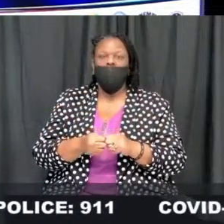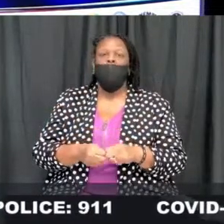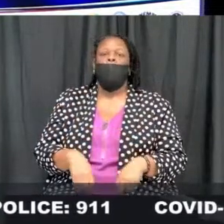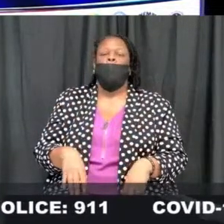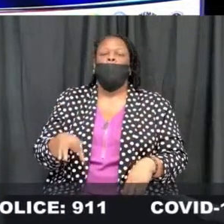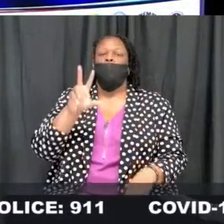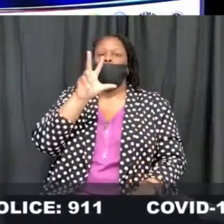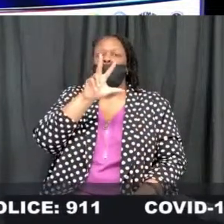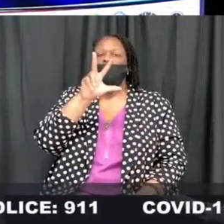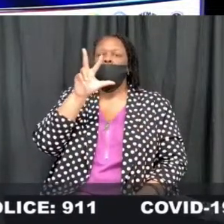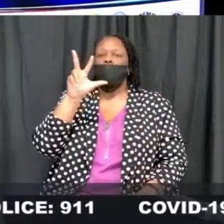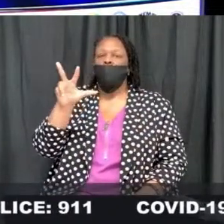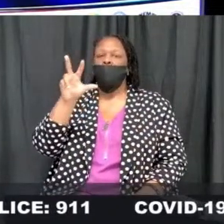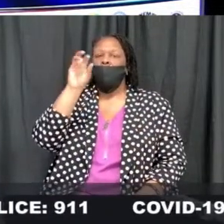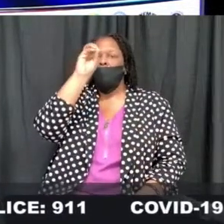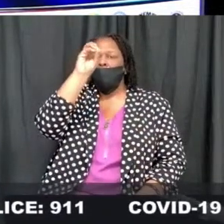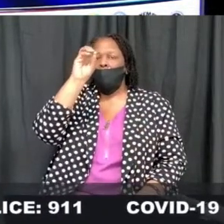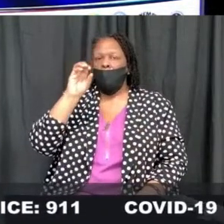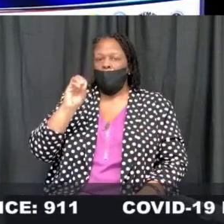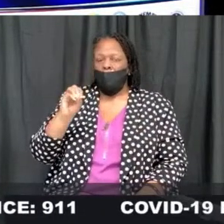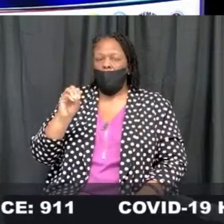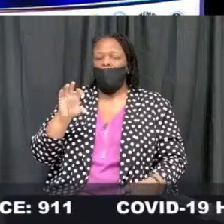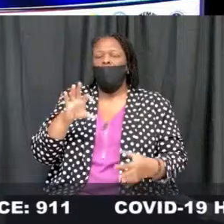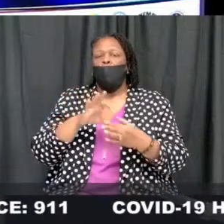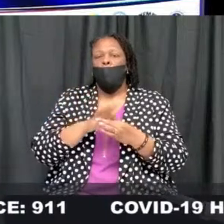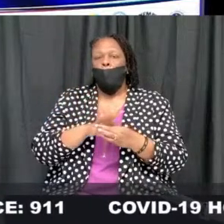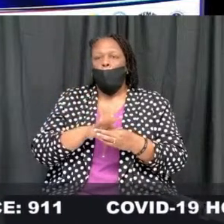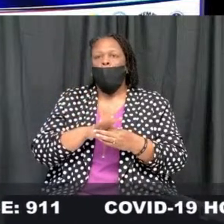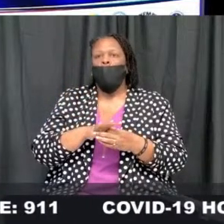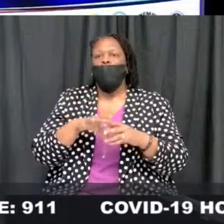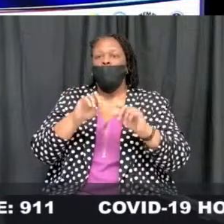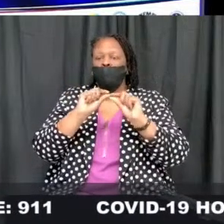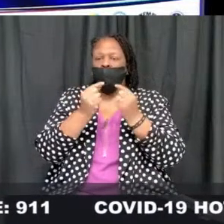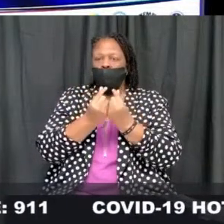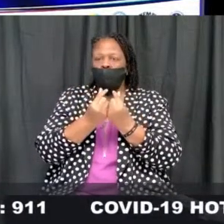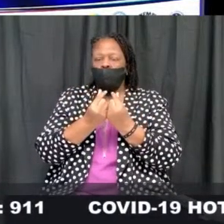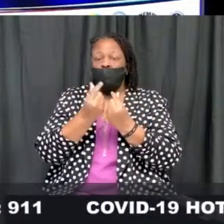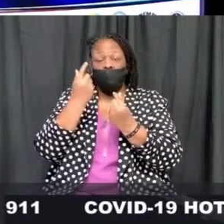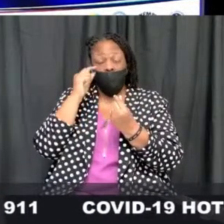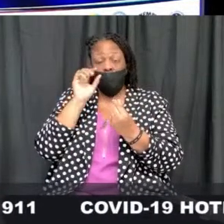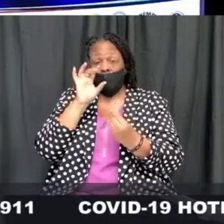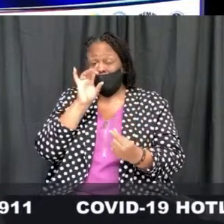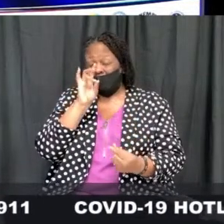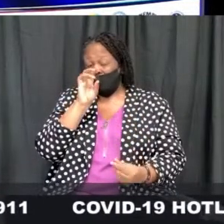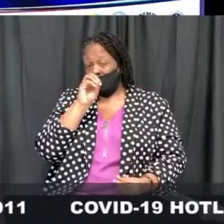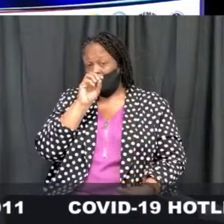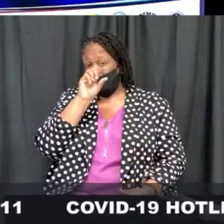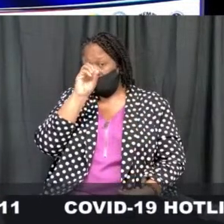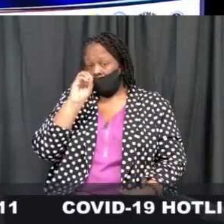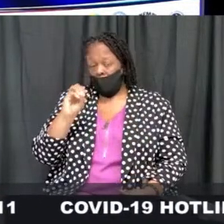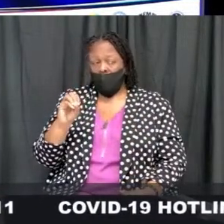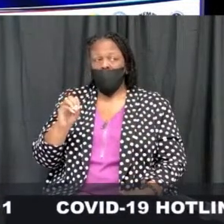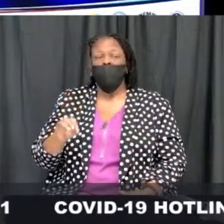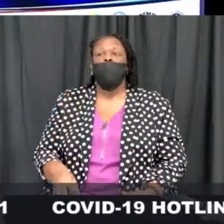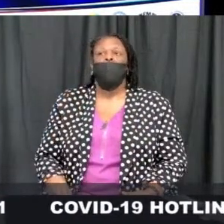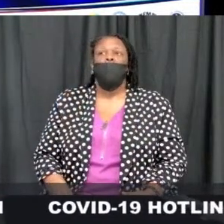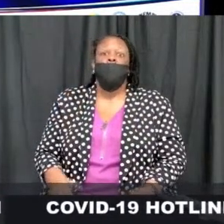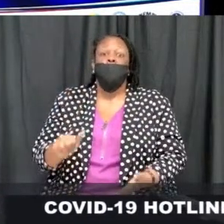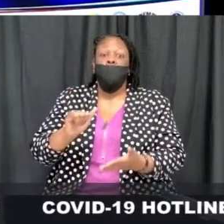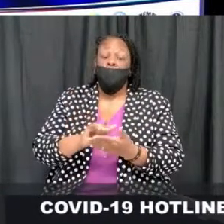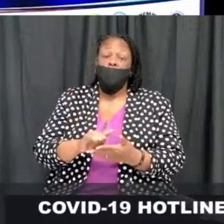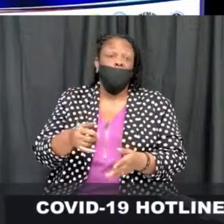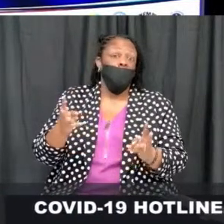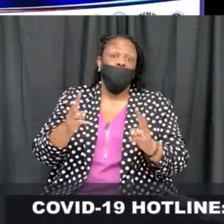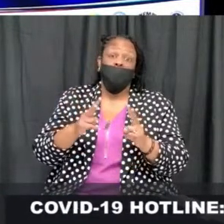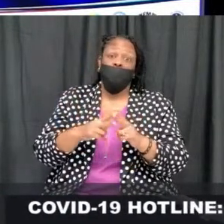33.8% of the target population. And this is significant per capita compared to many countries